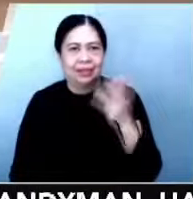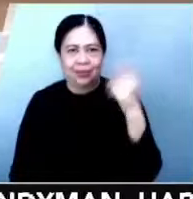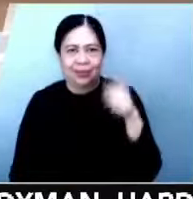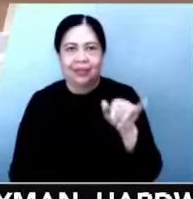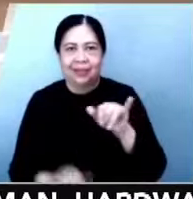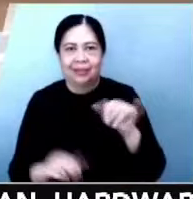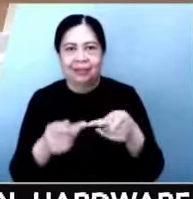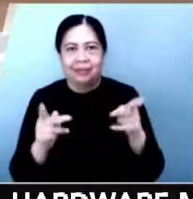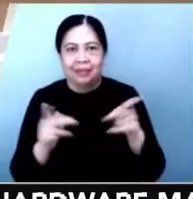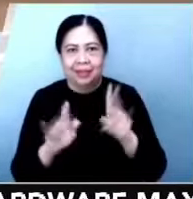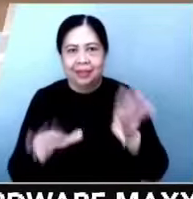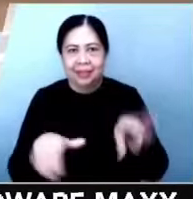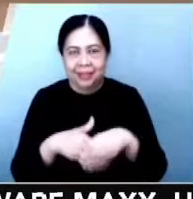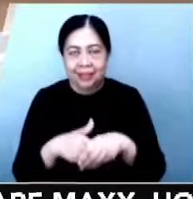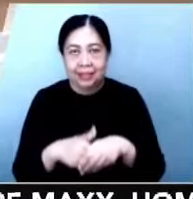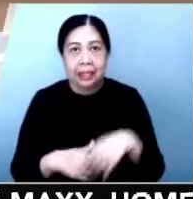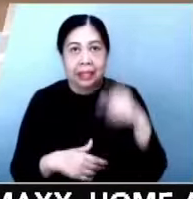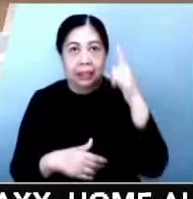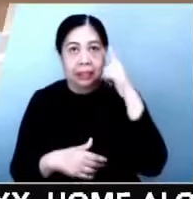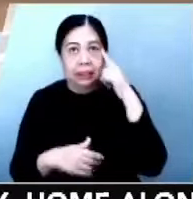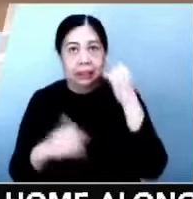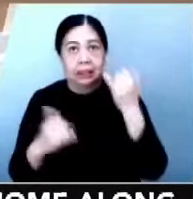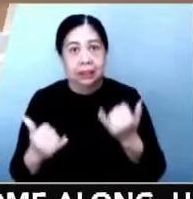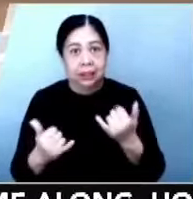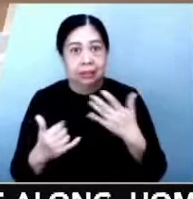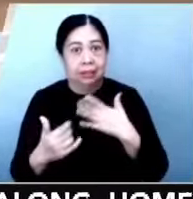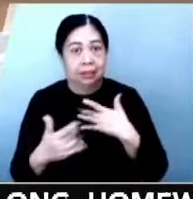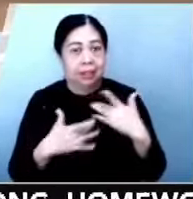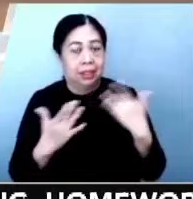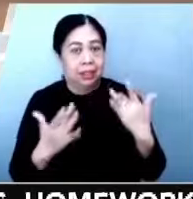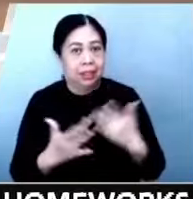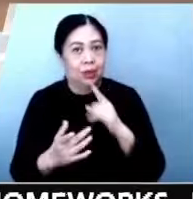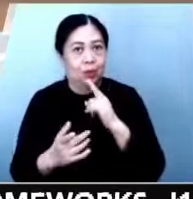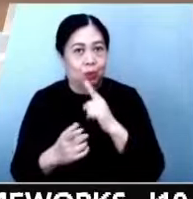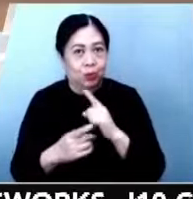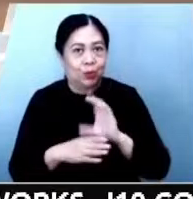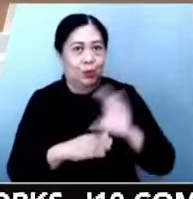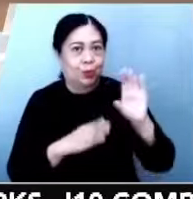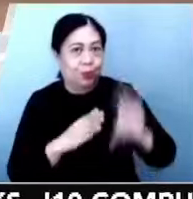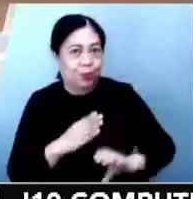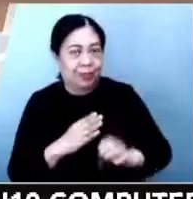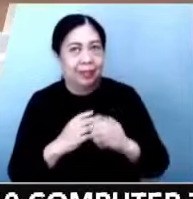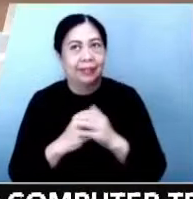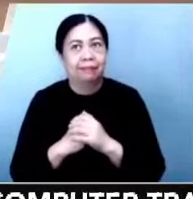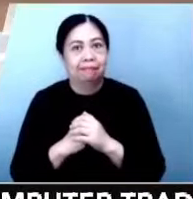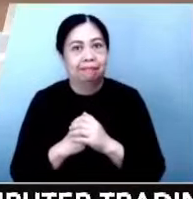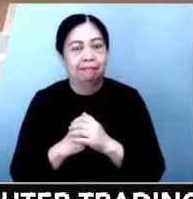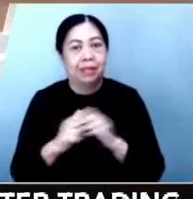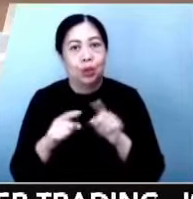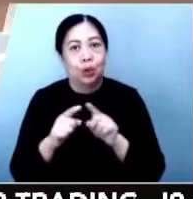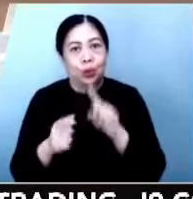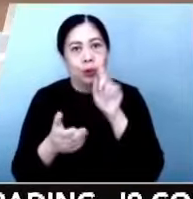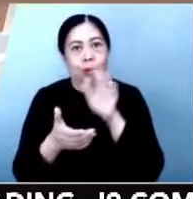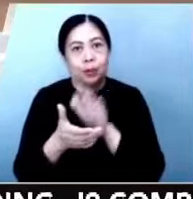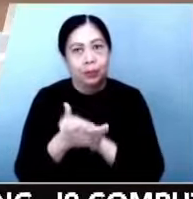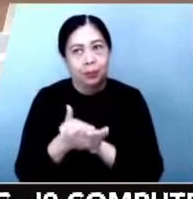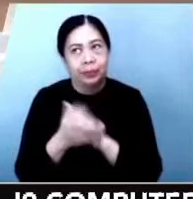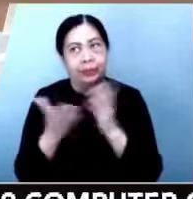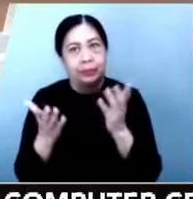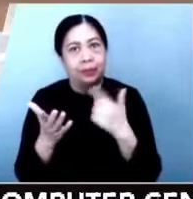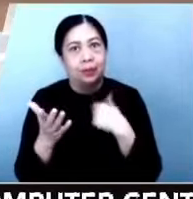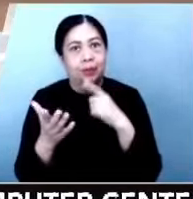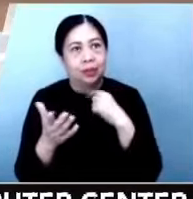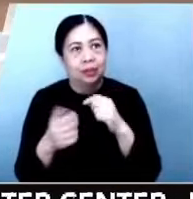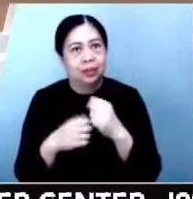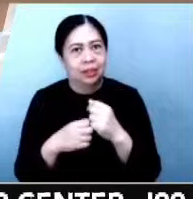feel like this time around, my heart is definitely complete. I also believe na, you know, I was 30 when I